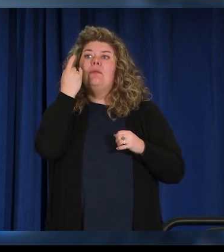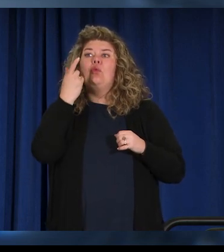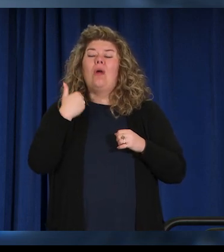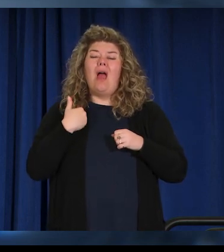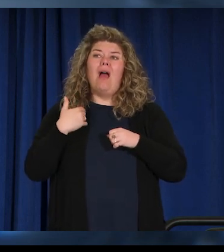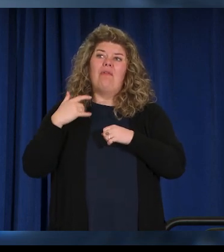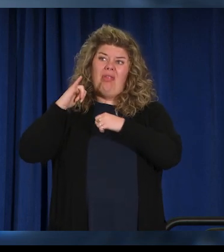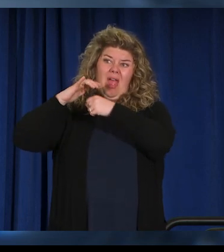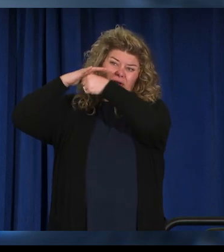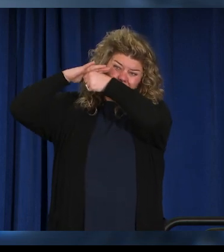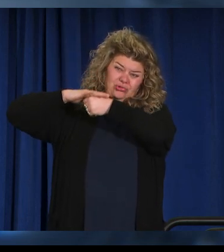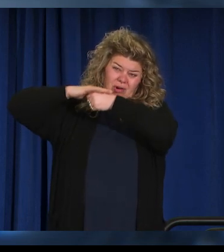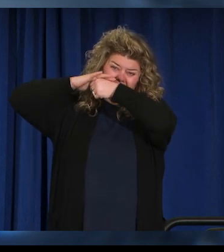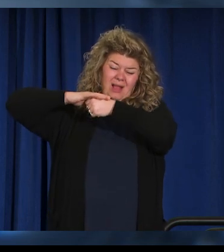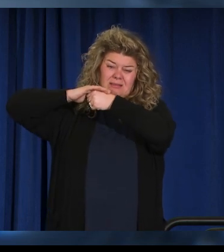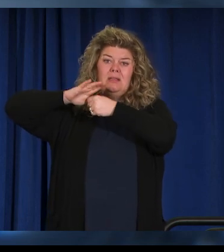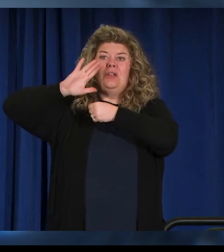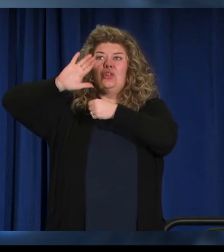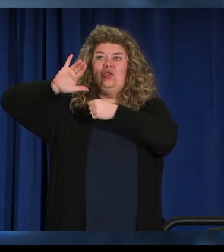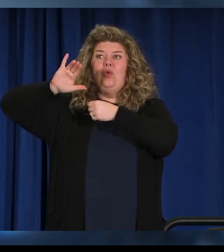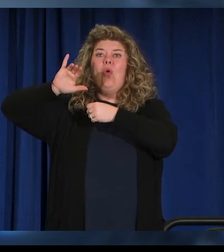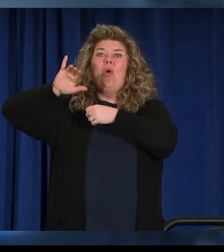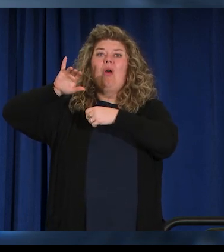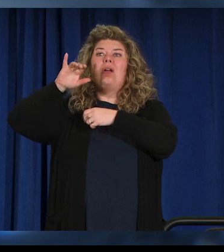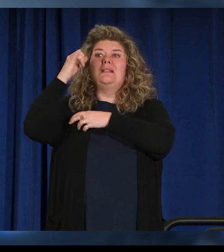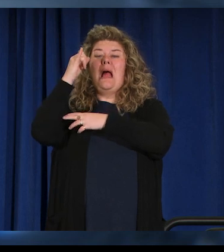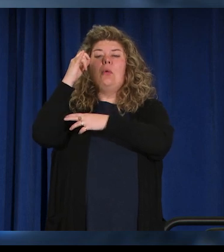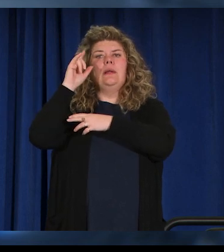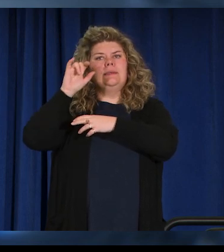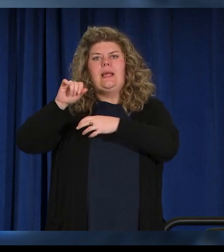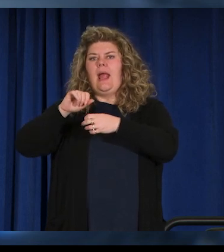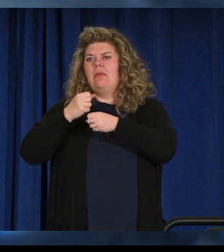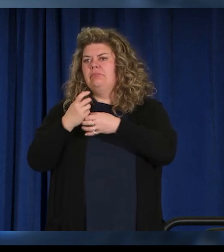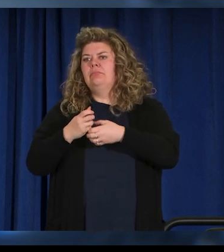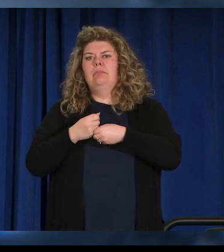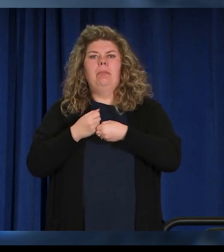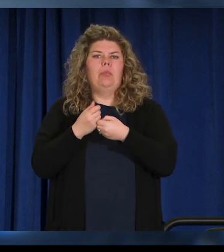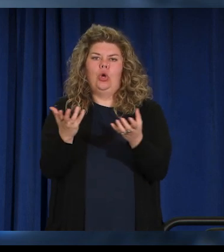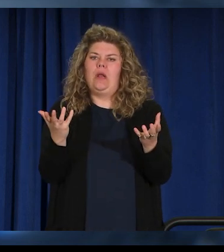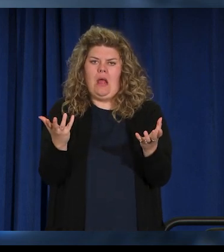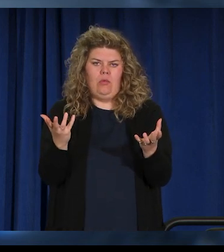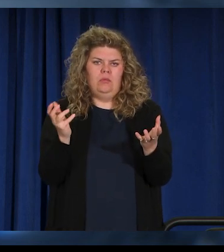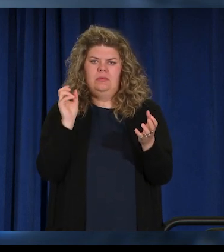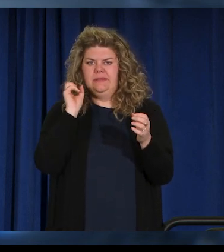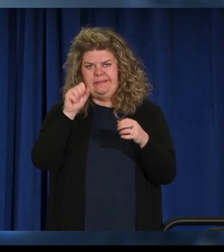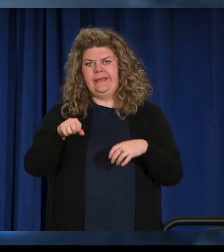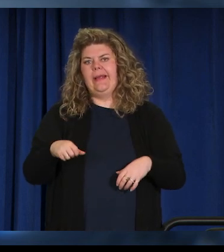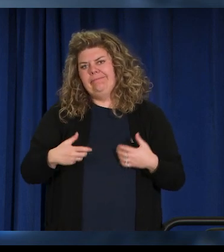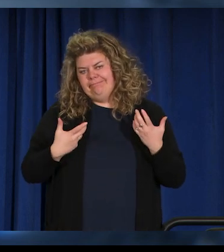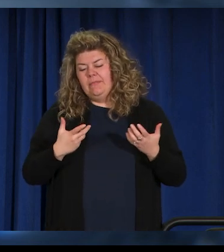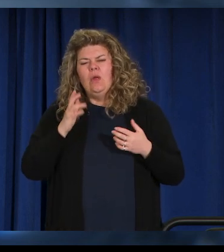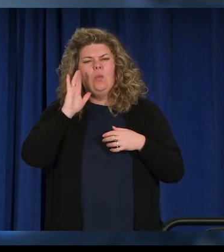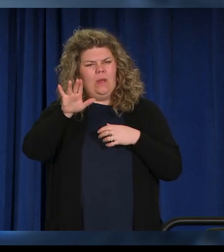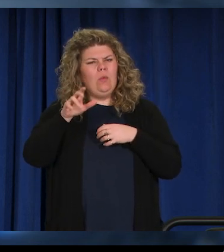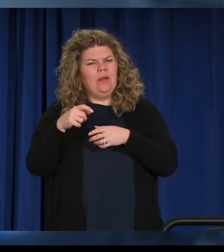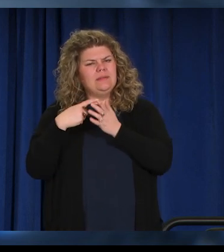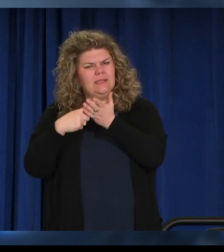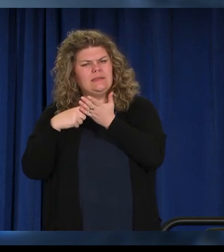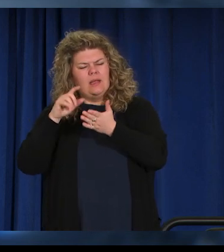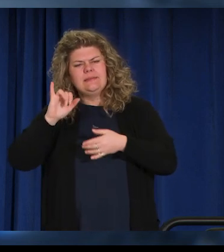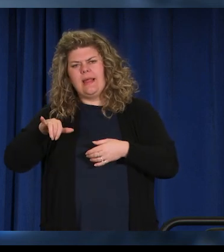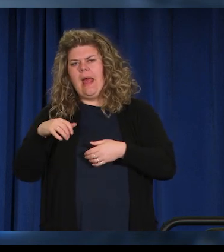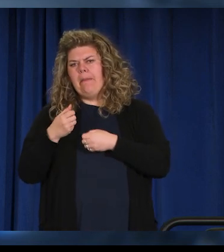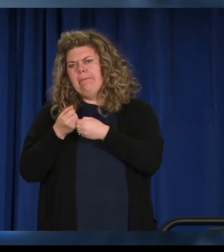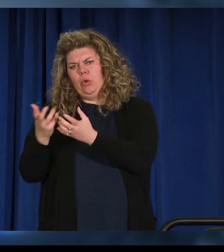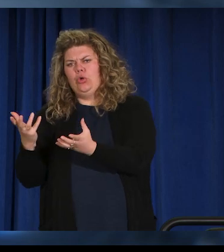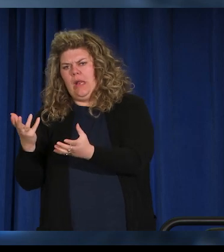overload of our executive functioning systems, it can lead to burnout, and we're going to discuss burnout later in this presentation. Executive functioning